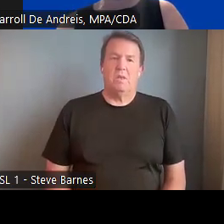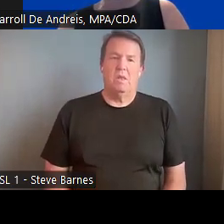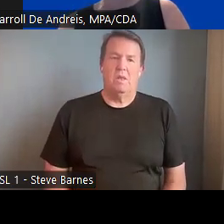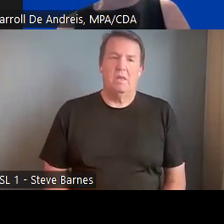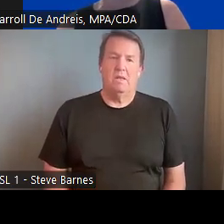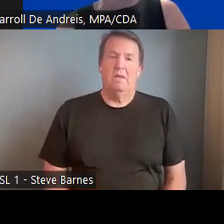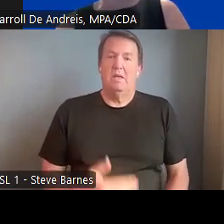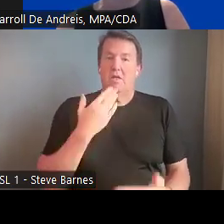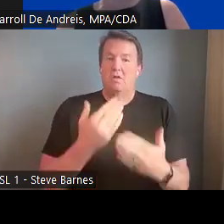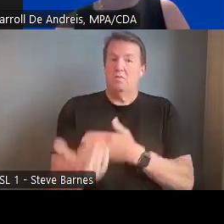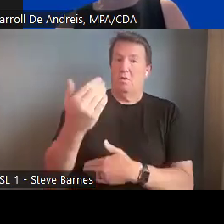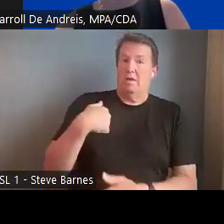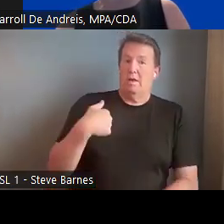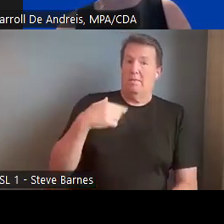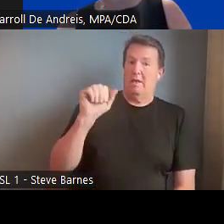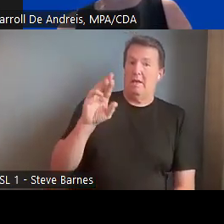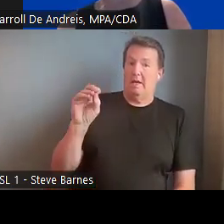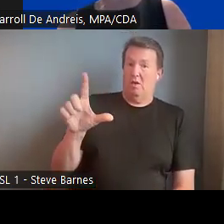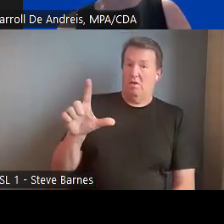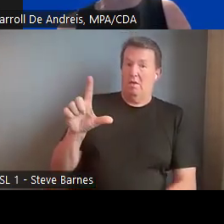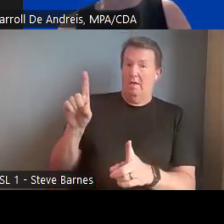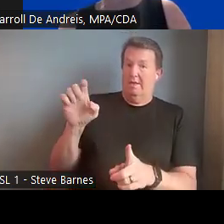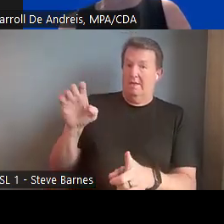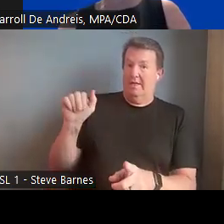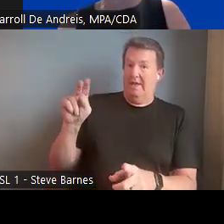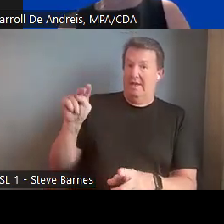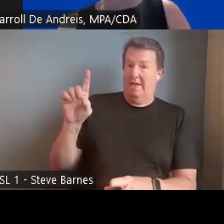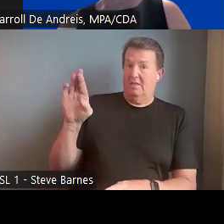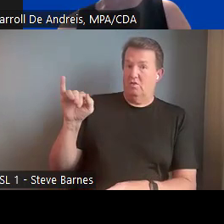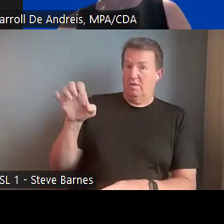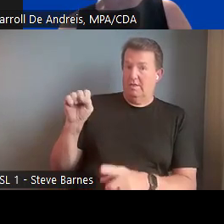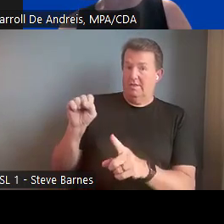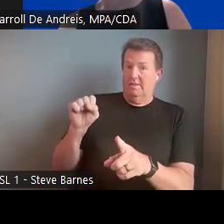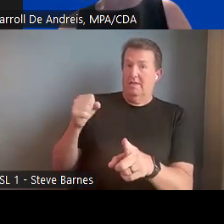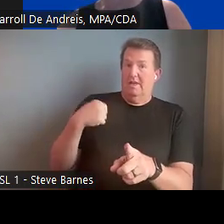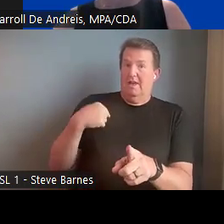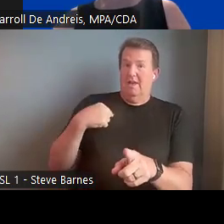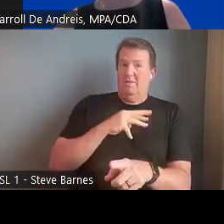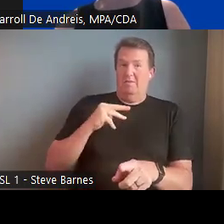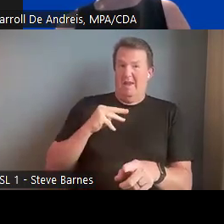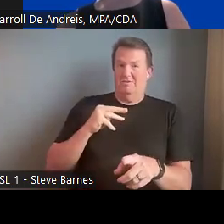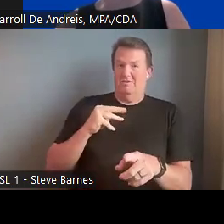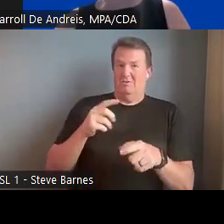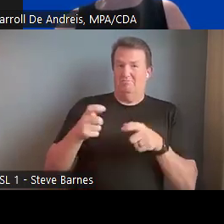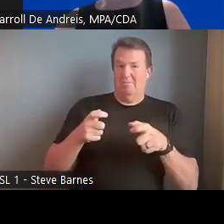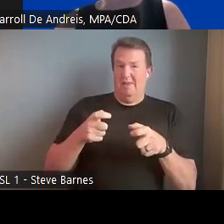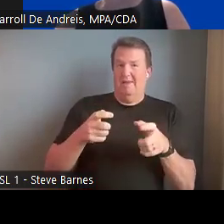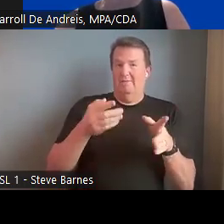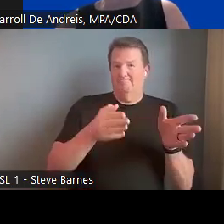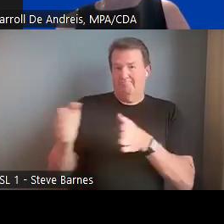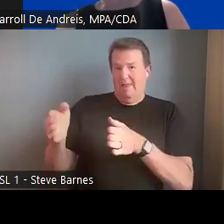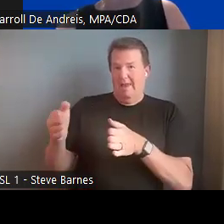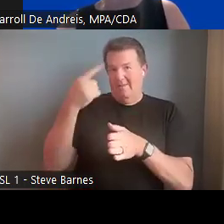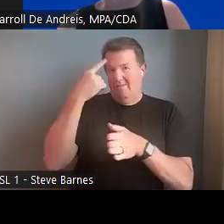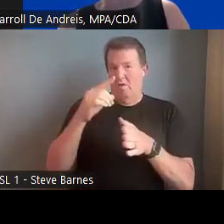Good morning. I am Carol DeAndres. I am the Master Plan for Aging, or MPA, Stakeholder Engagement